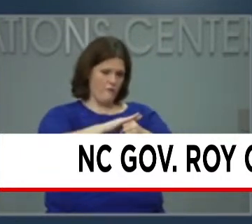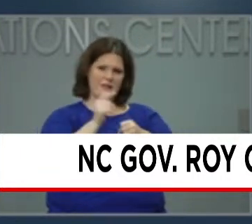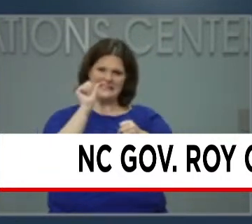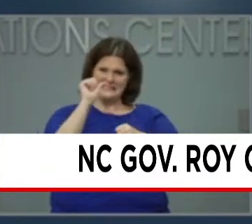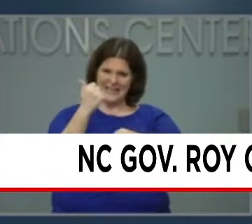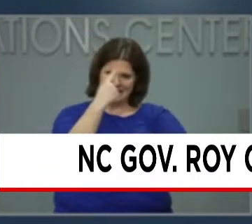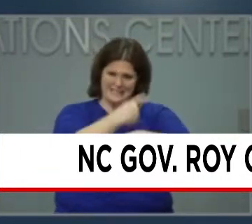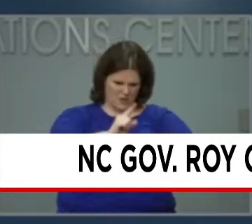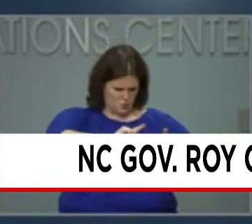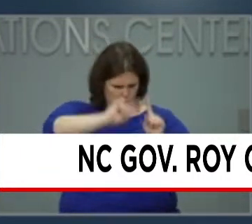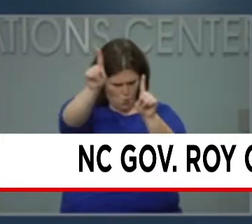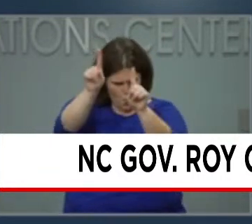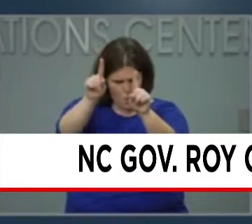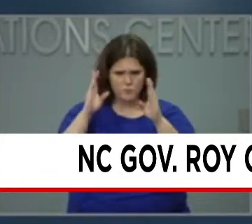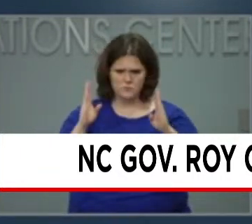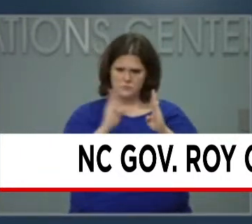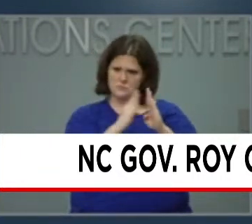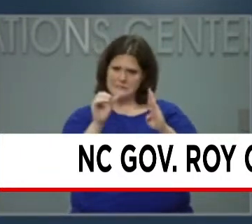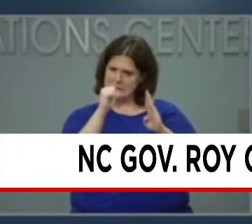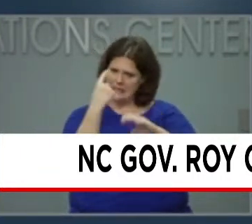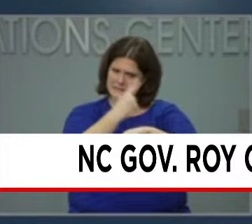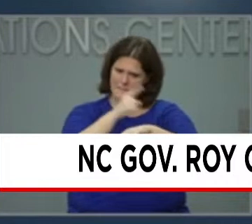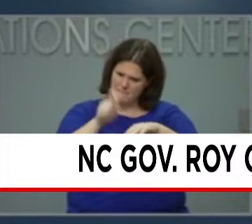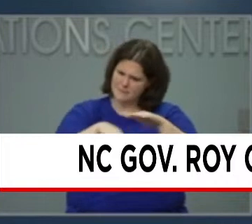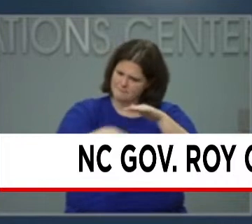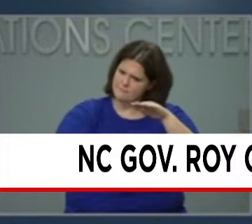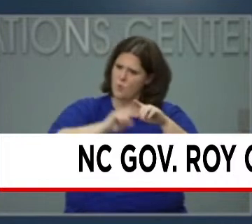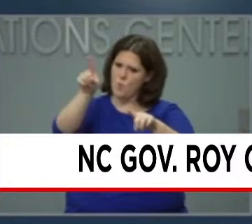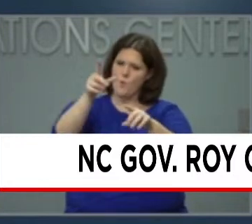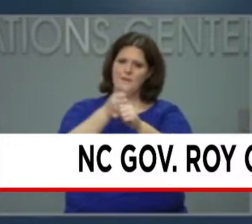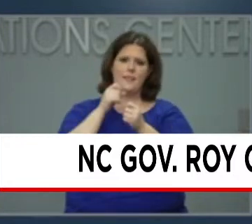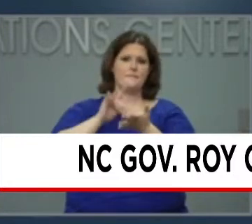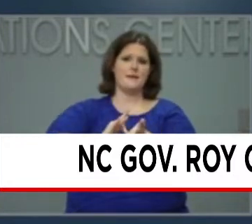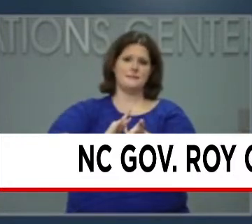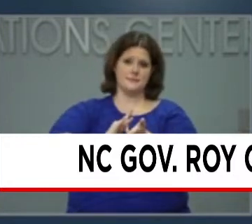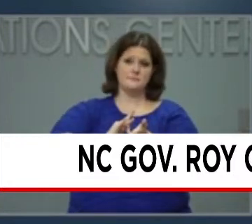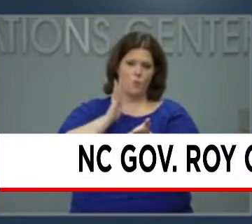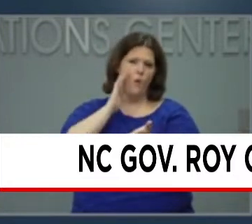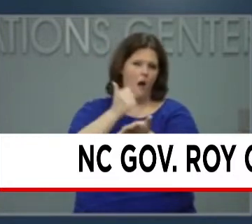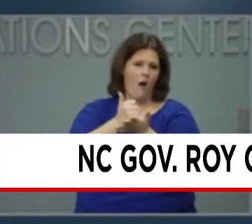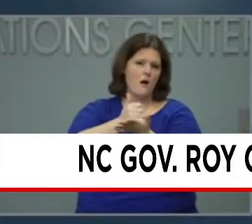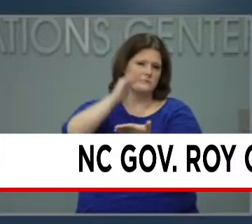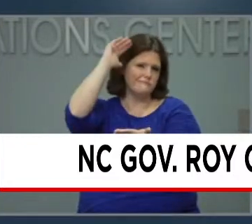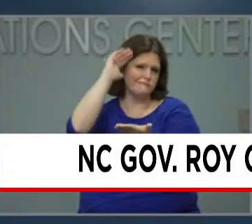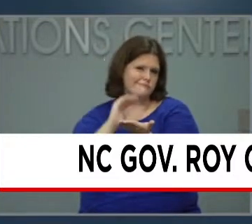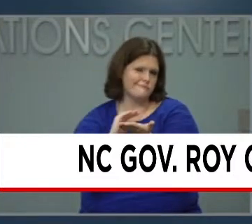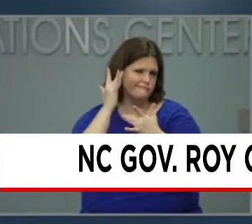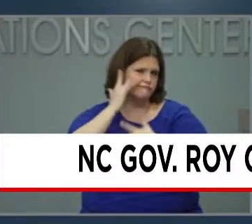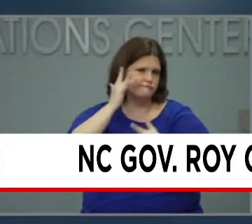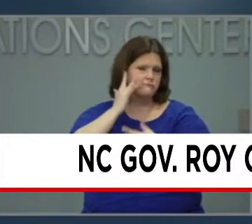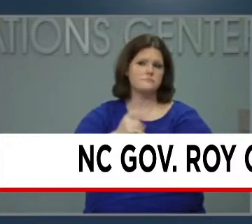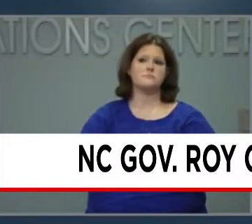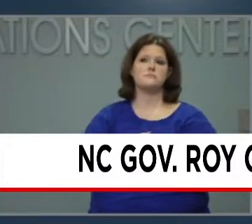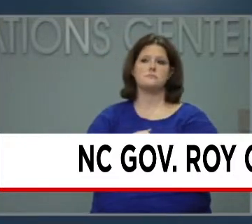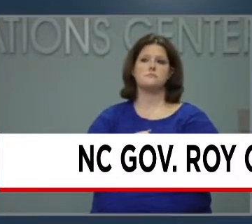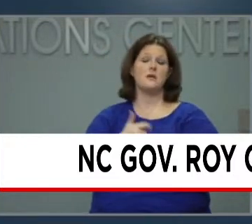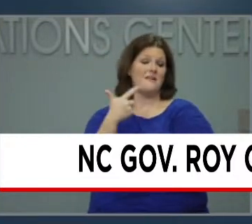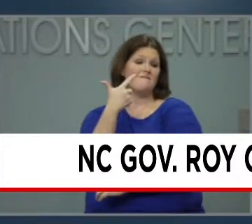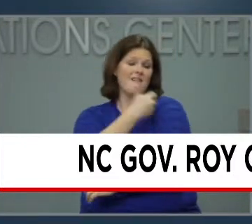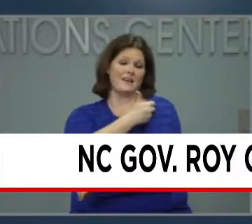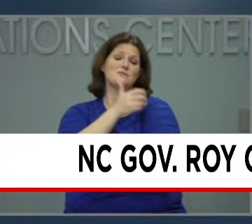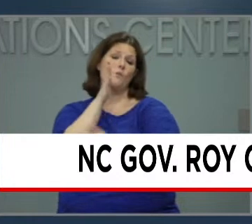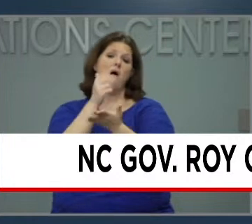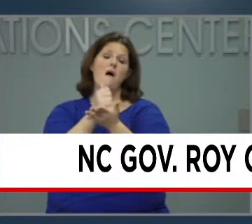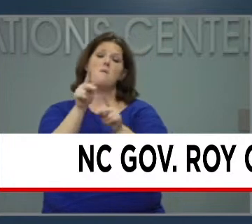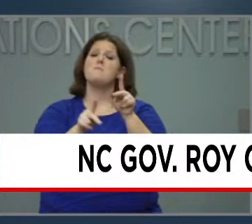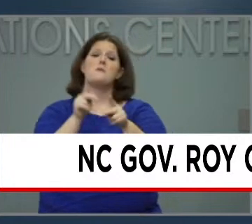important. While vaccinations are by far the best protection from COVID-related hospitalizations and death, as well as complications from